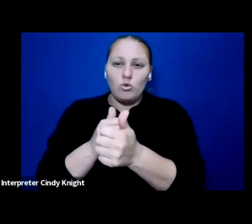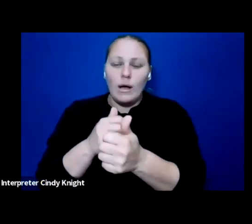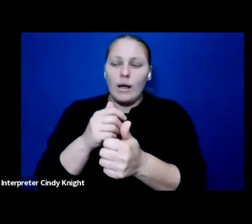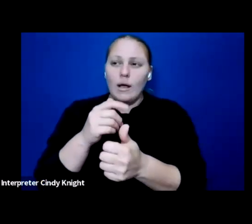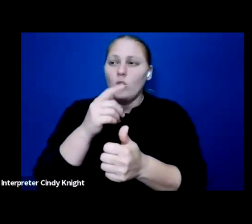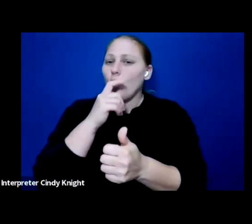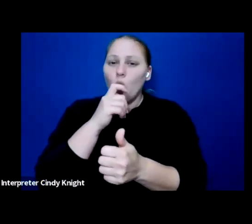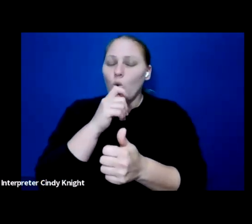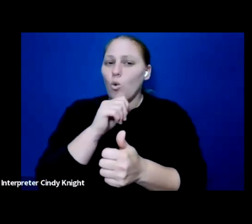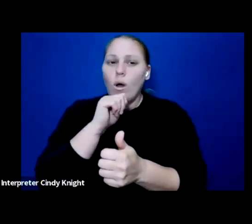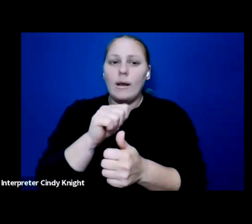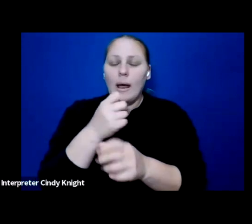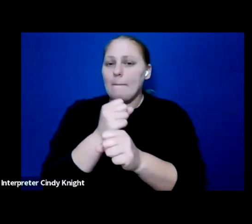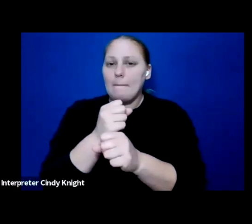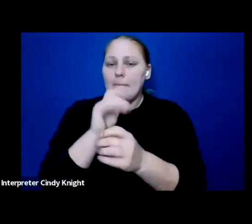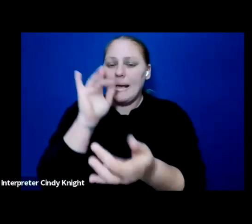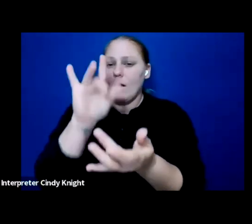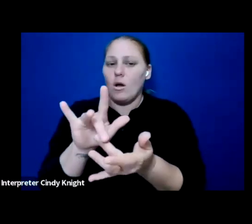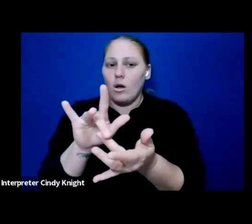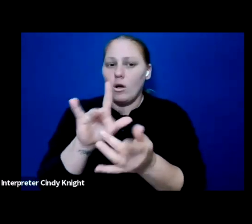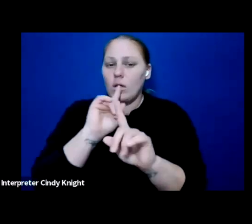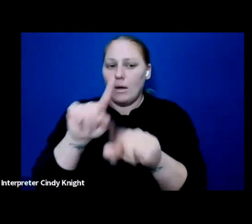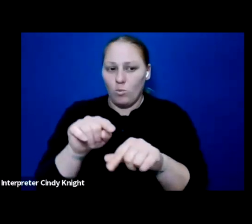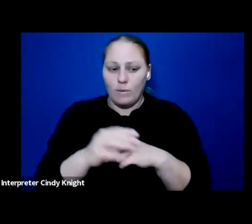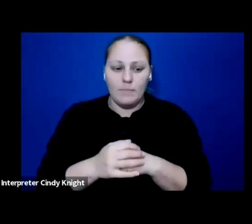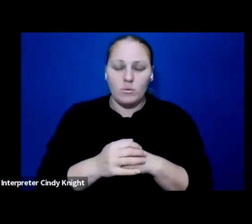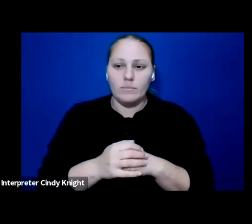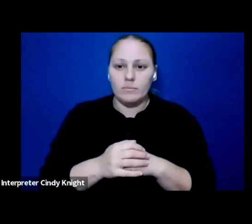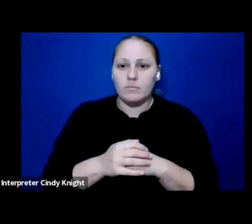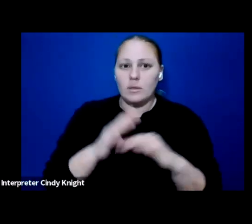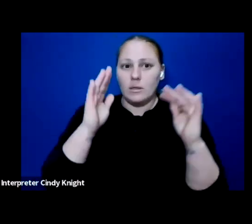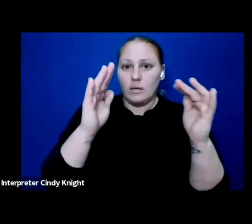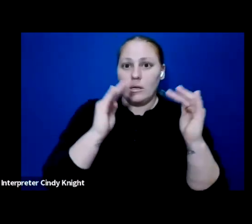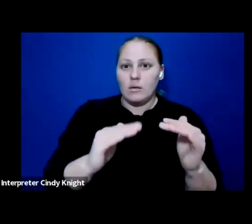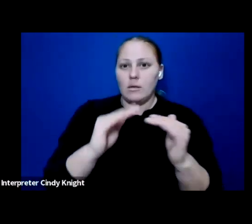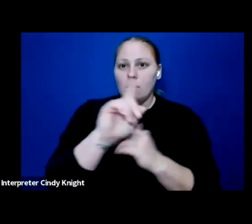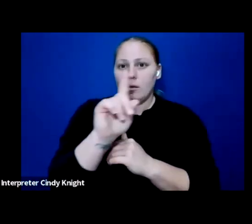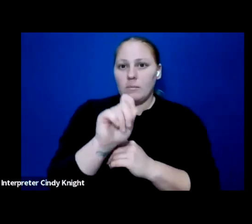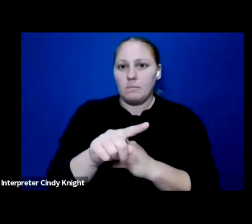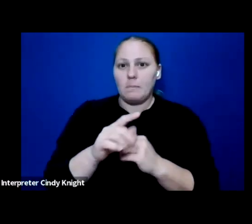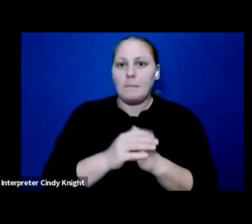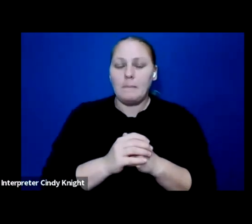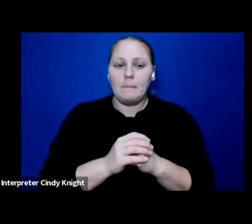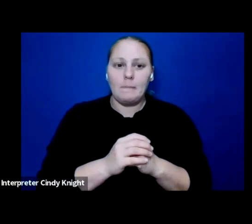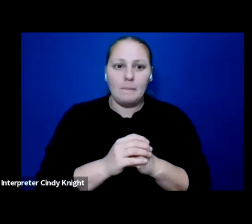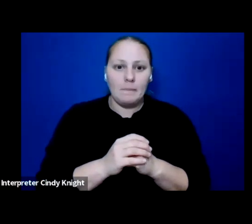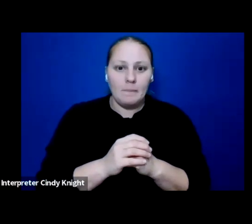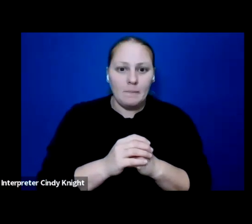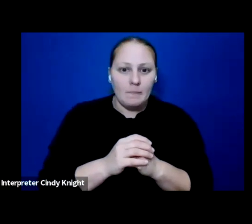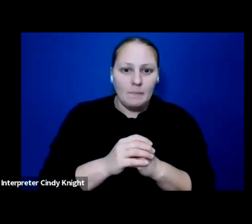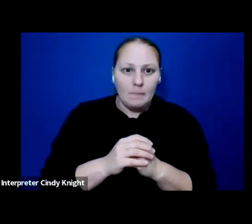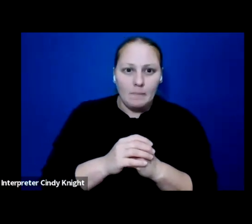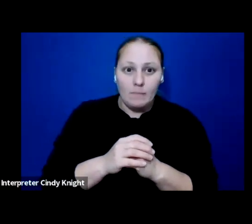report. Great. So the next question on my list, Shell, would it be possible to port